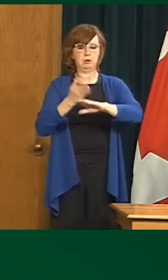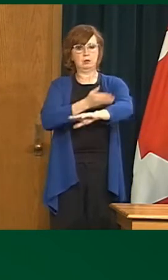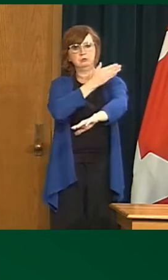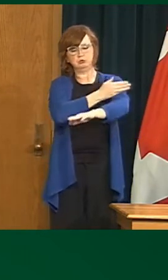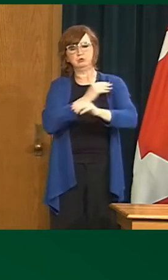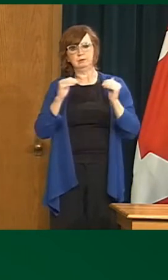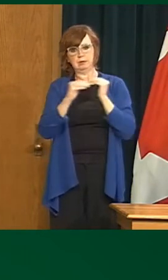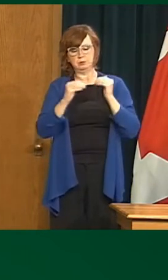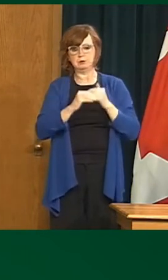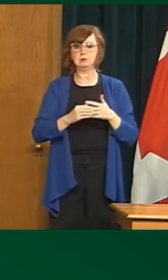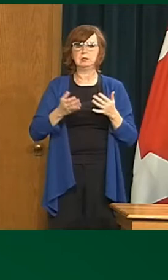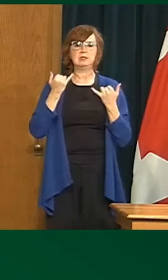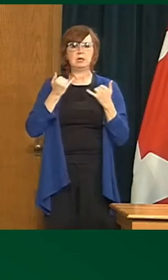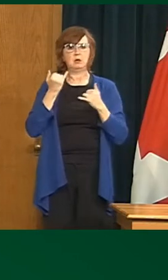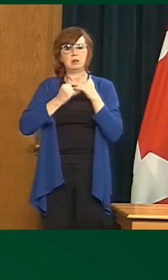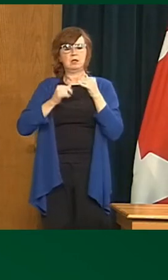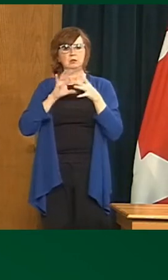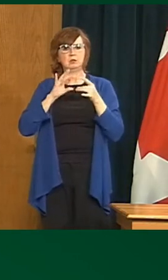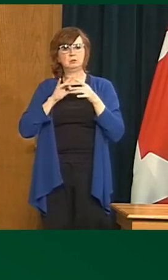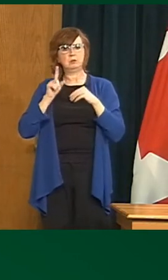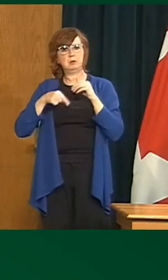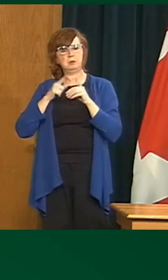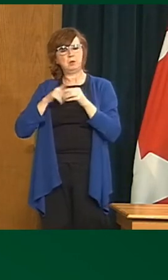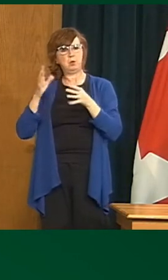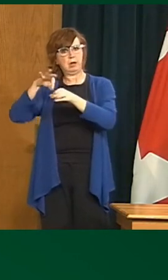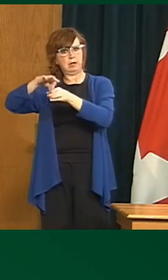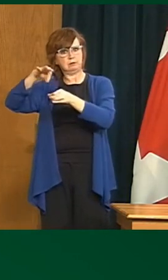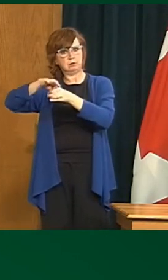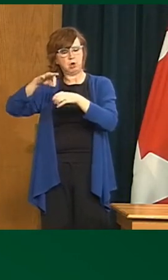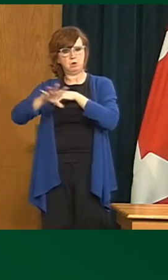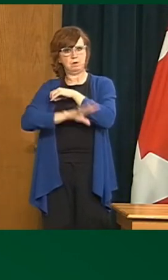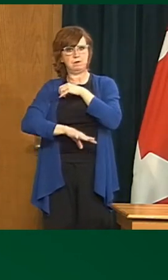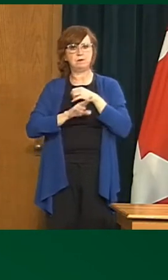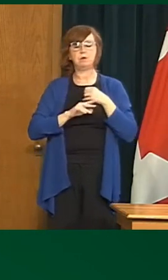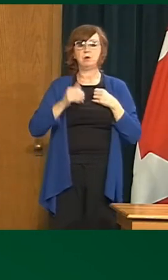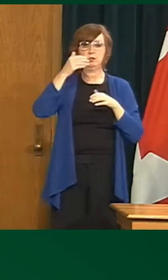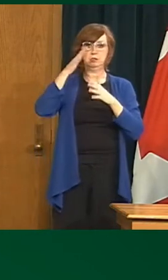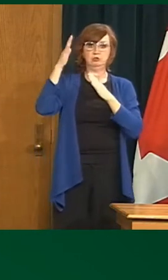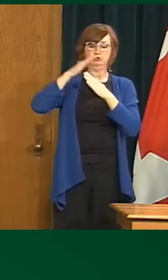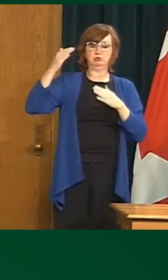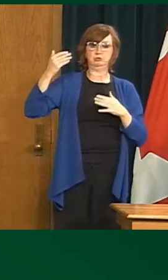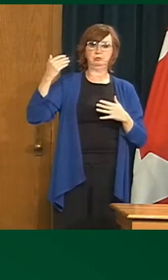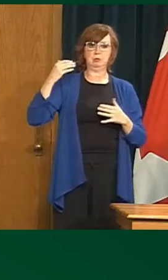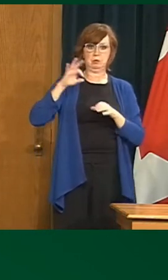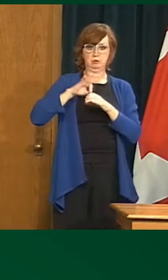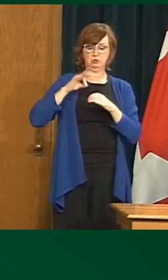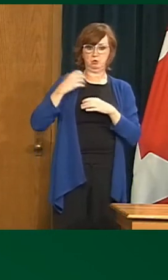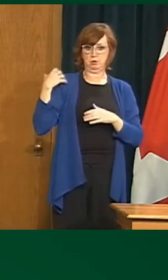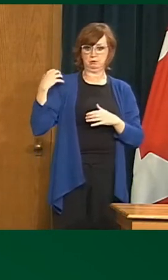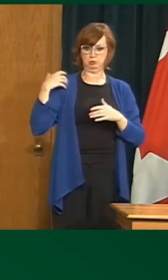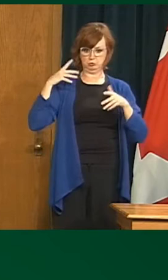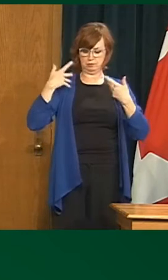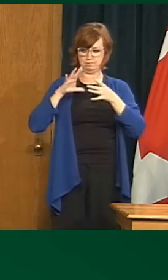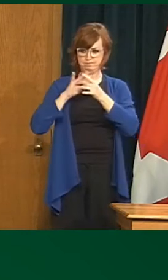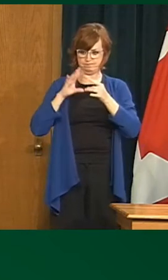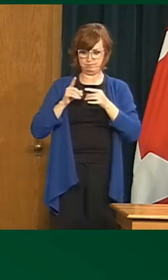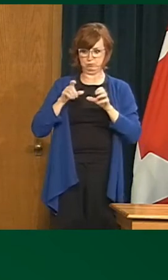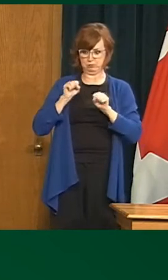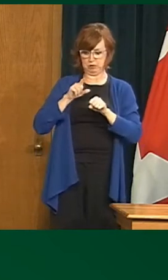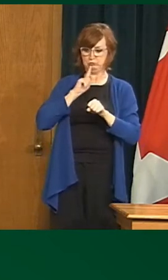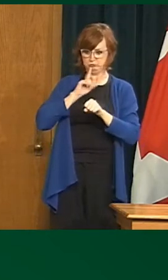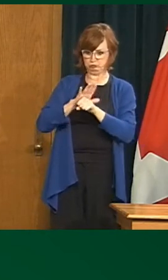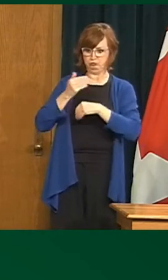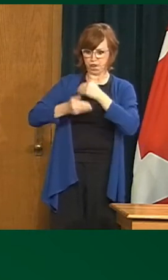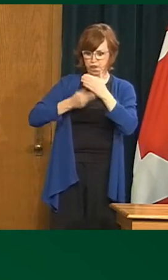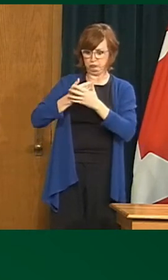the Chief Electoral Officer's recommendations to ensure that a safe and successful fall provincial election can occur.